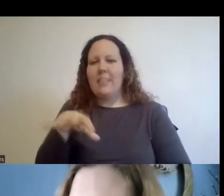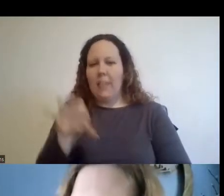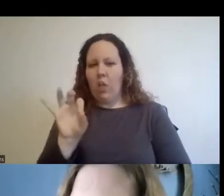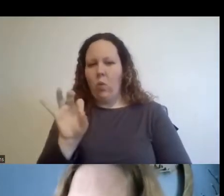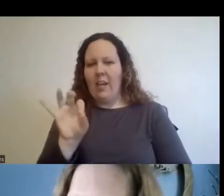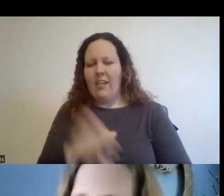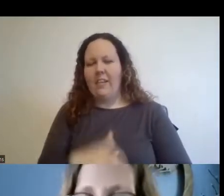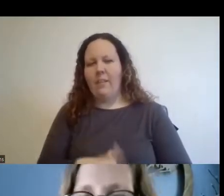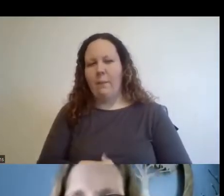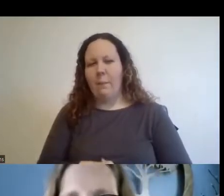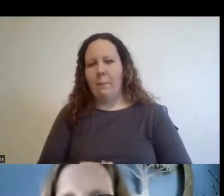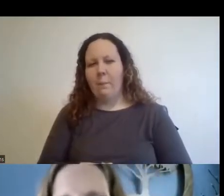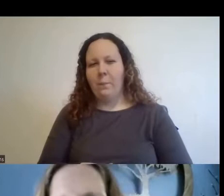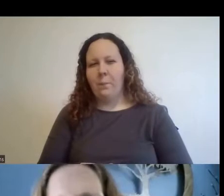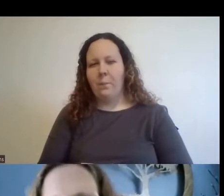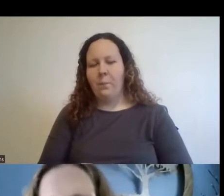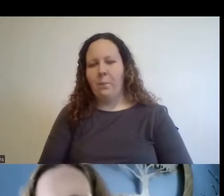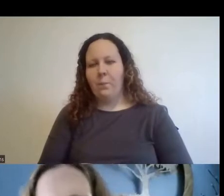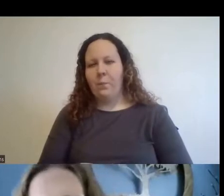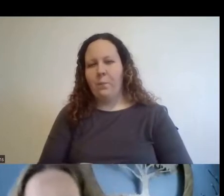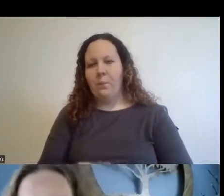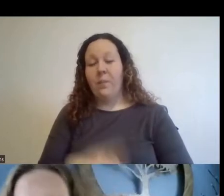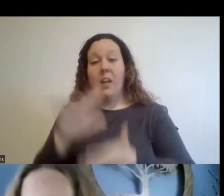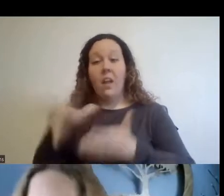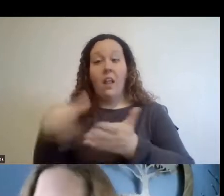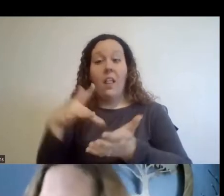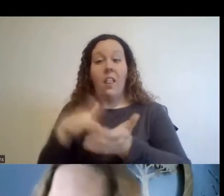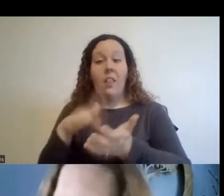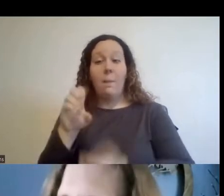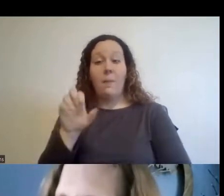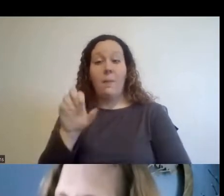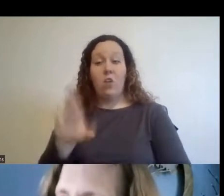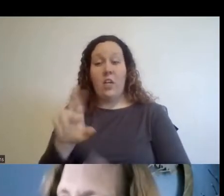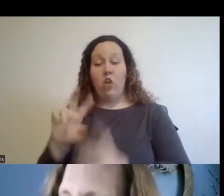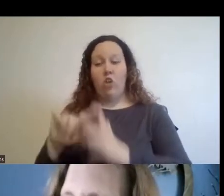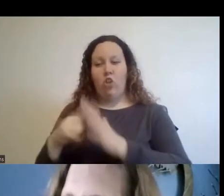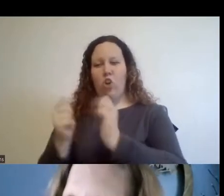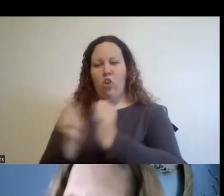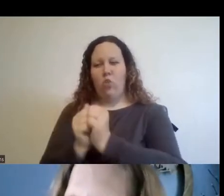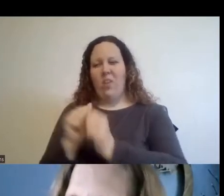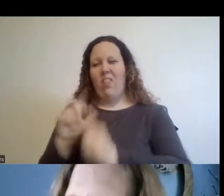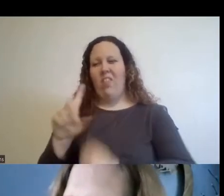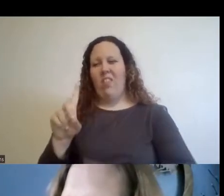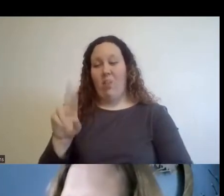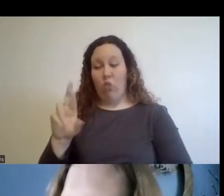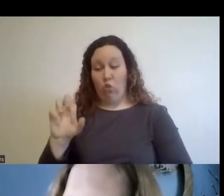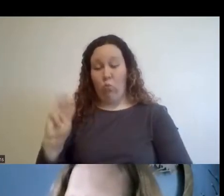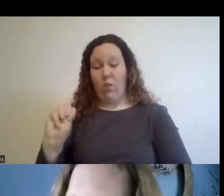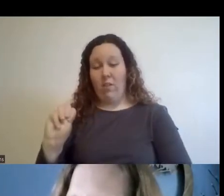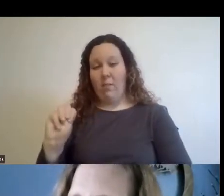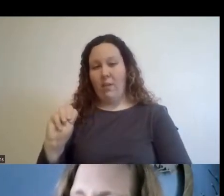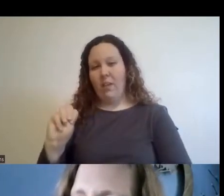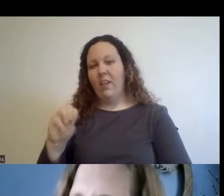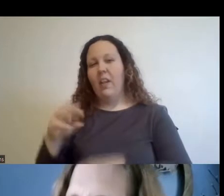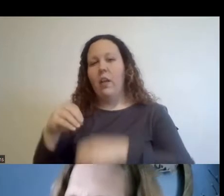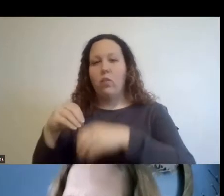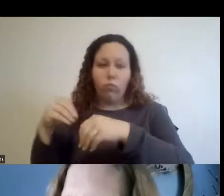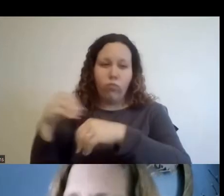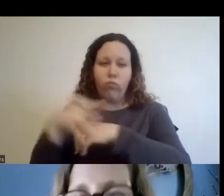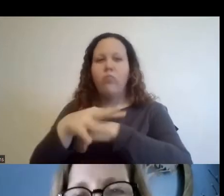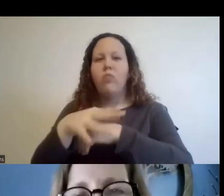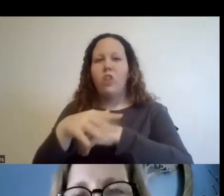is. Then you get into the middle ear, which starts with the eardrum, and the sound waves travel to the inner ear and